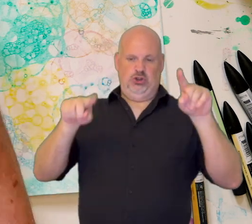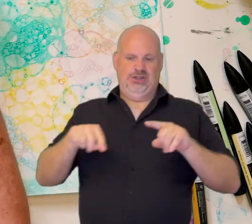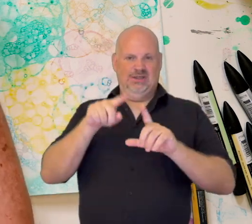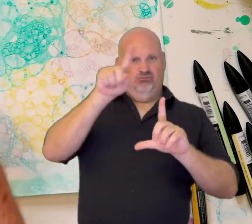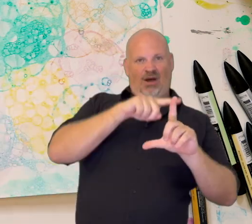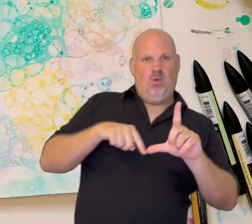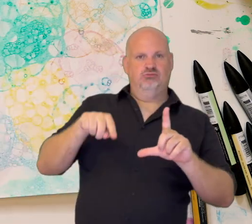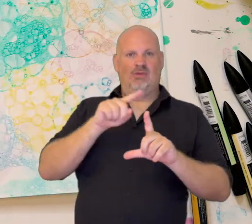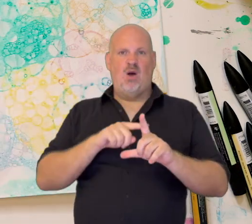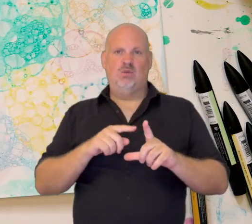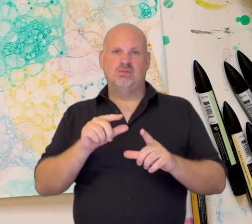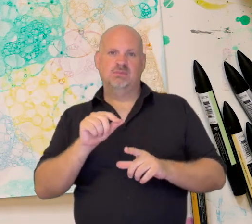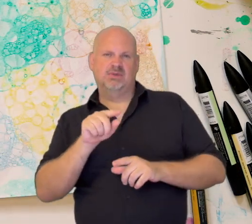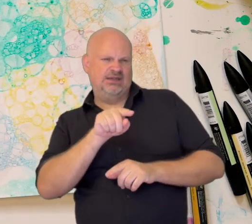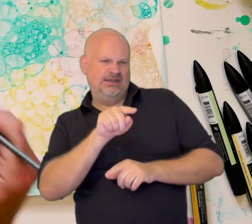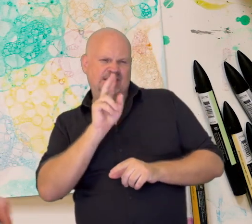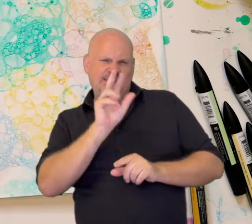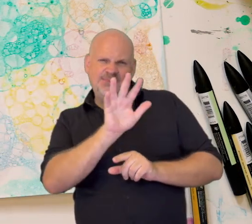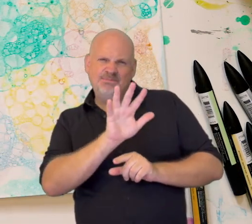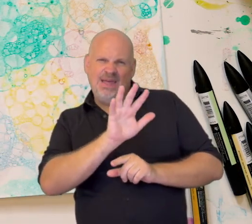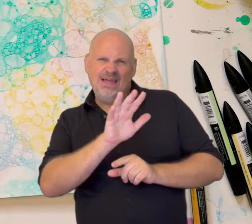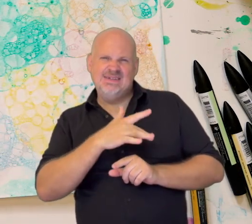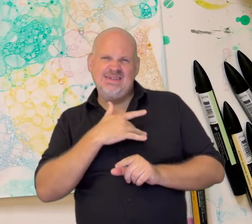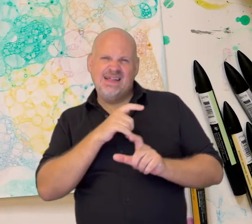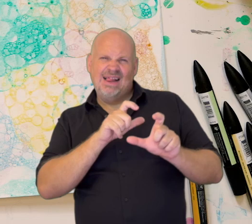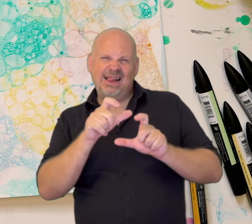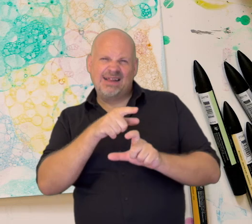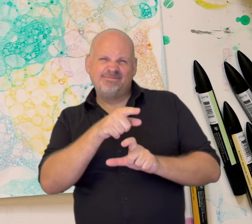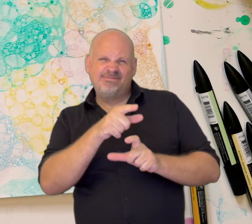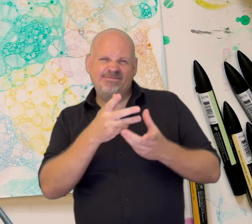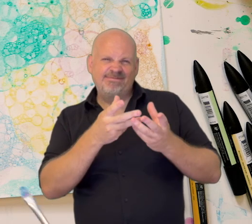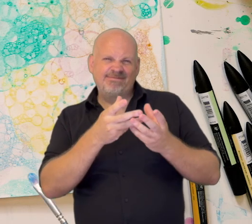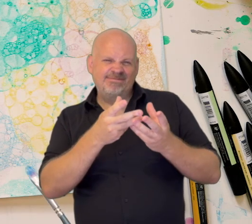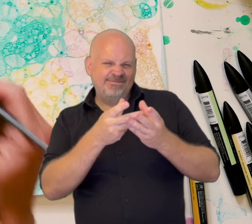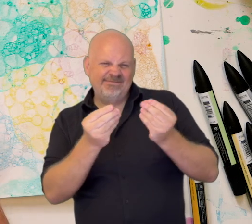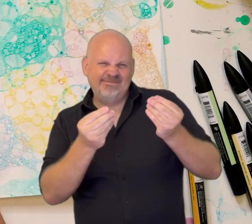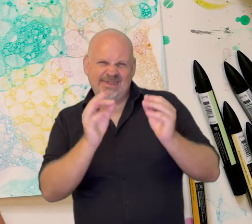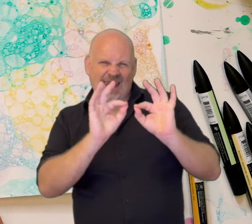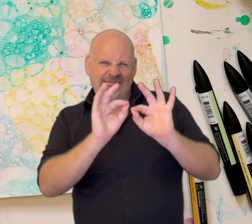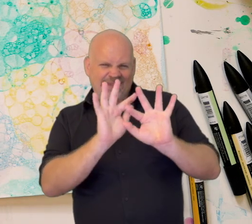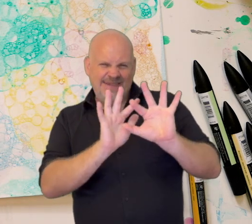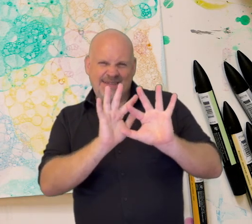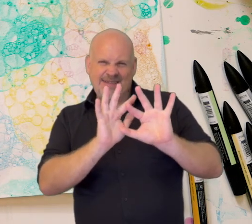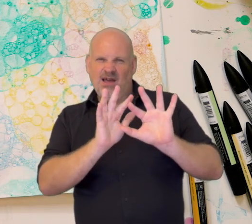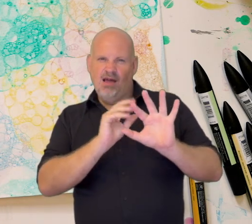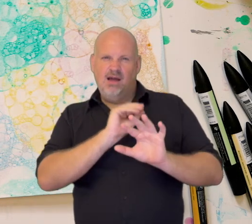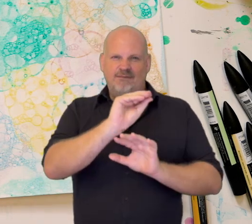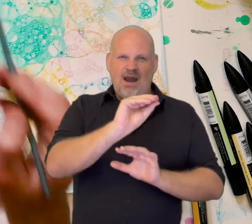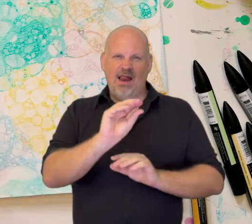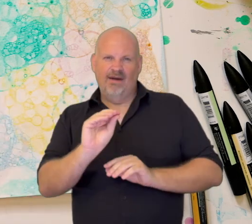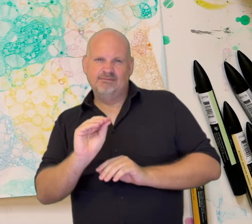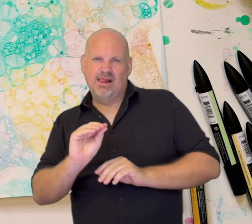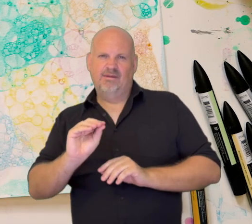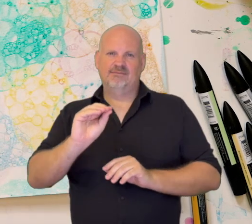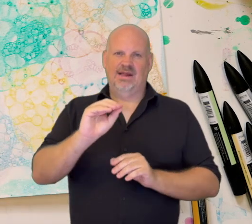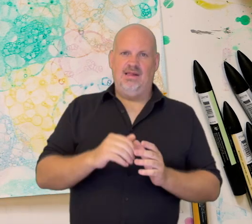and pick out spaces that might still be a bit void of vibration. I quite